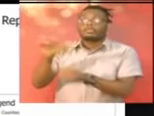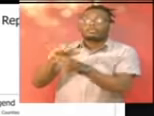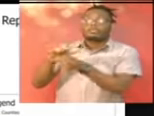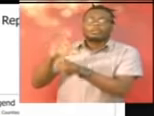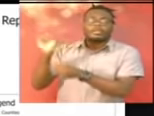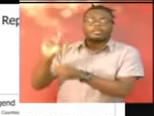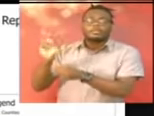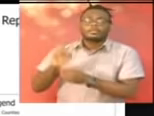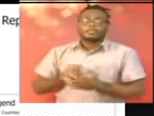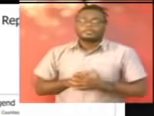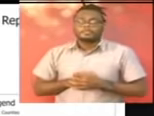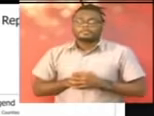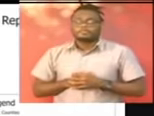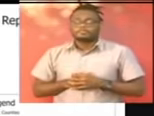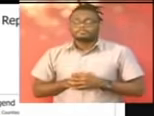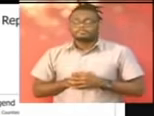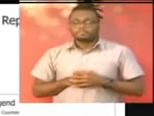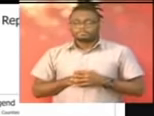record a high number of cases.